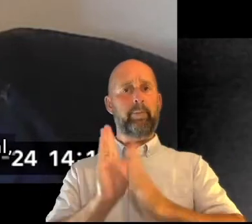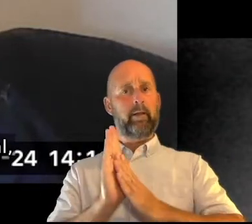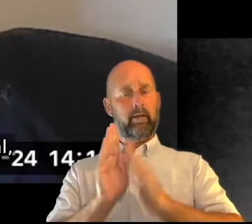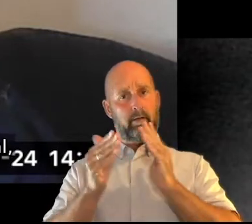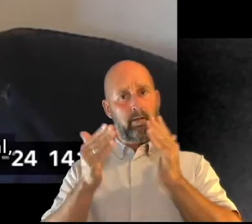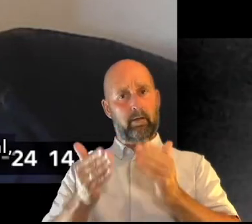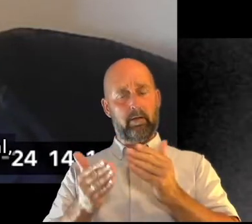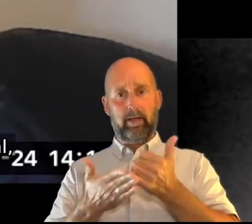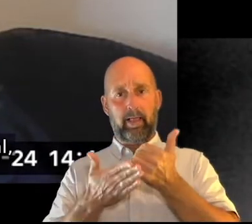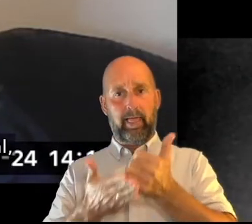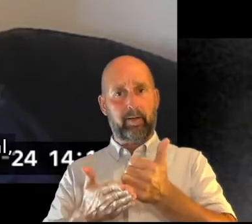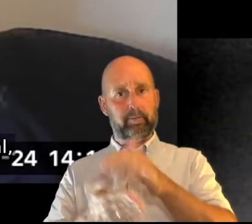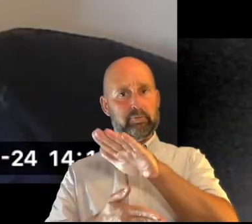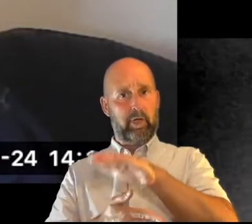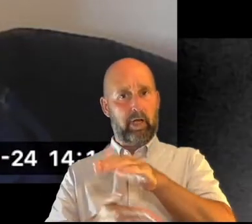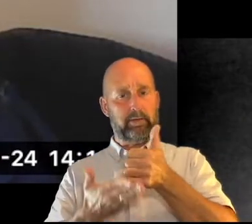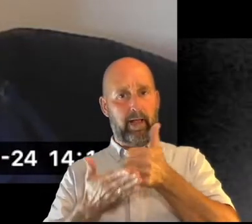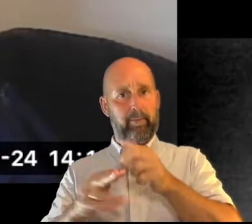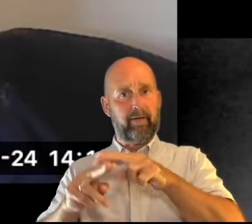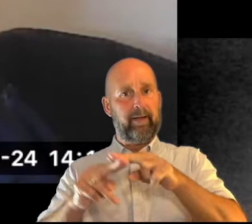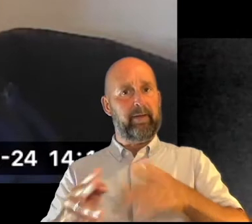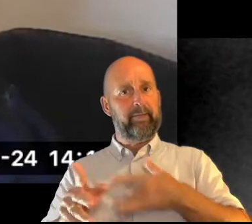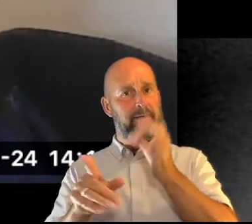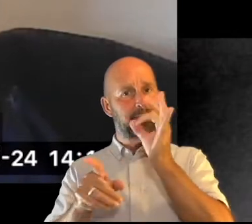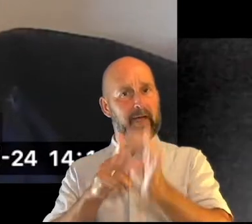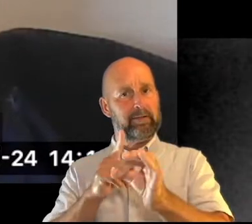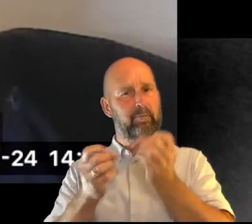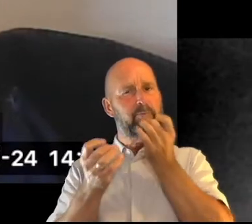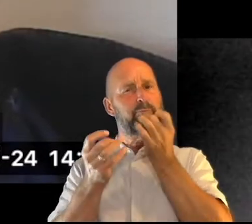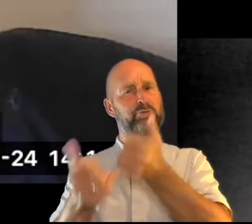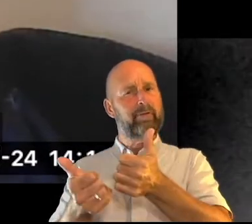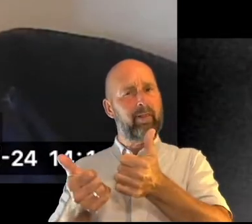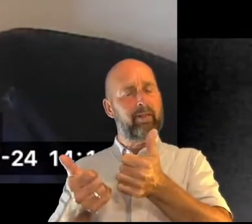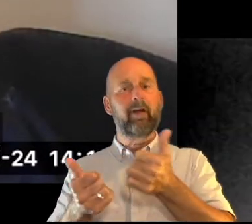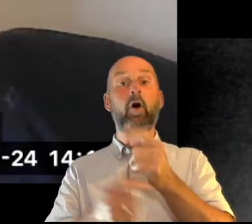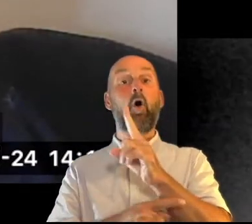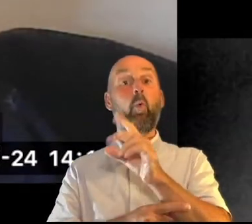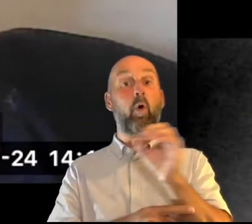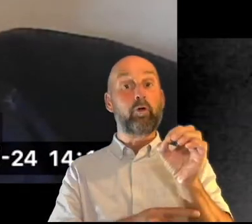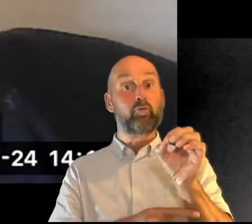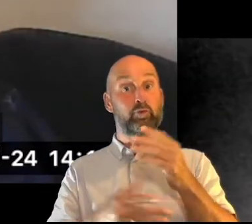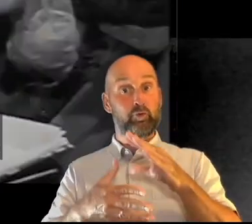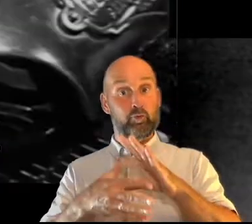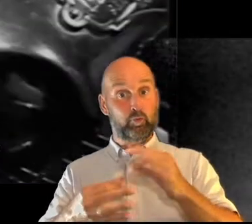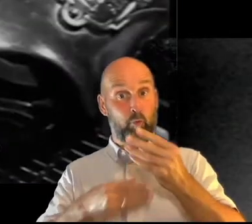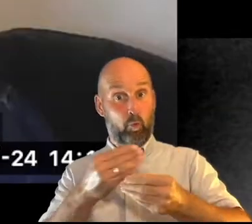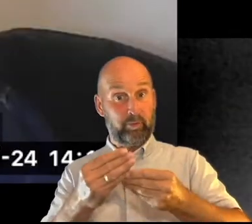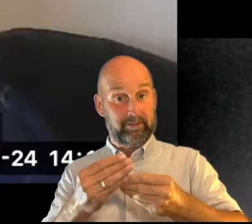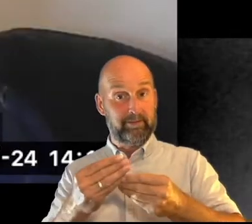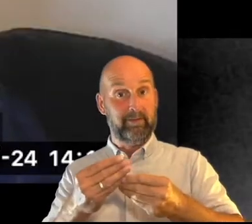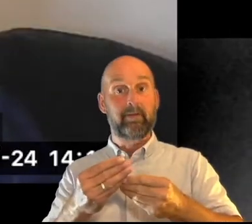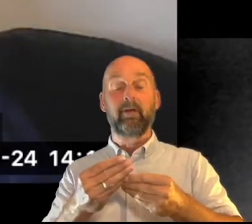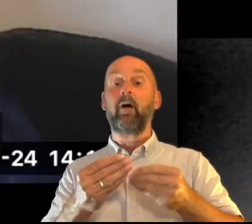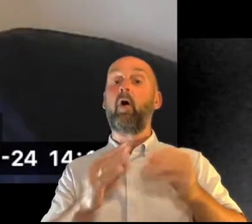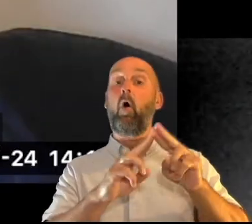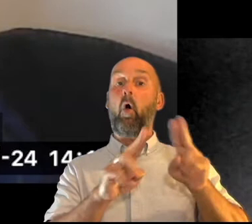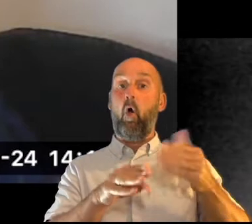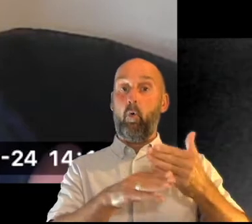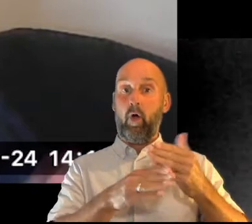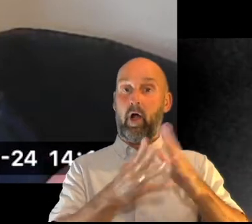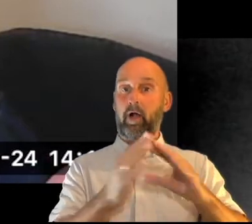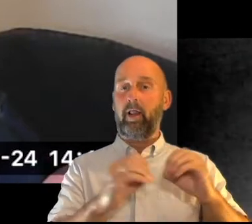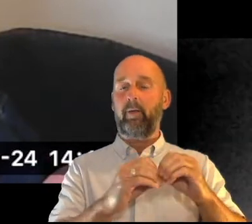a child or a family feel special, that's a really beautiful thing. I did 100 stories altogether and run a homework club, and